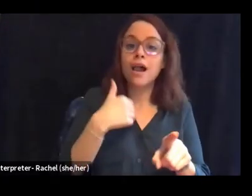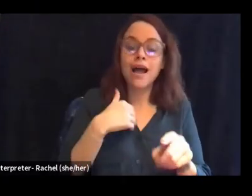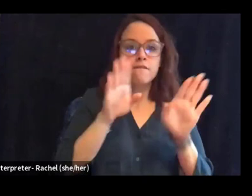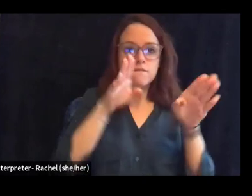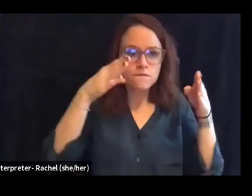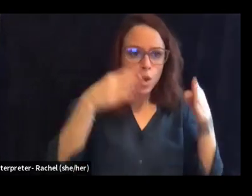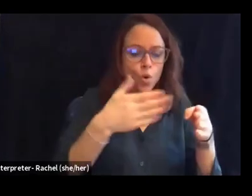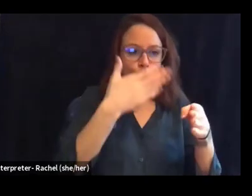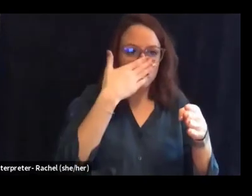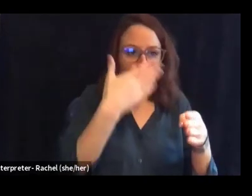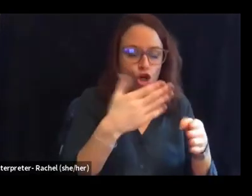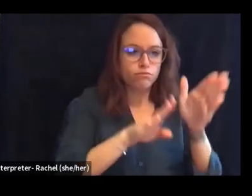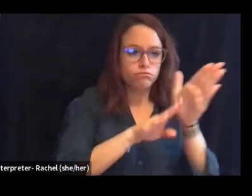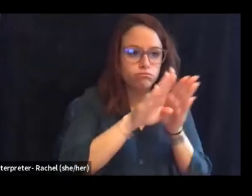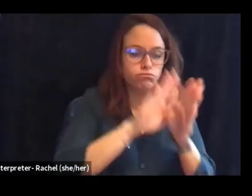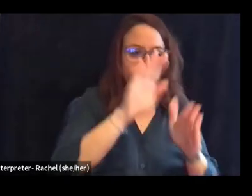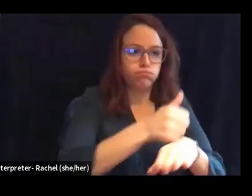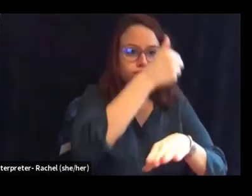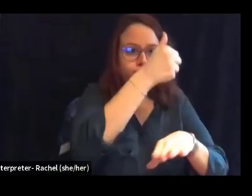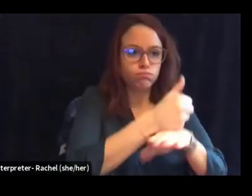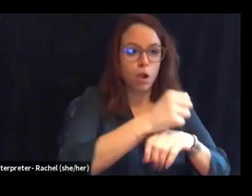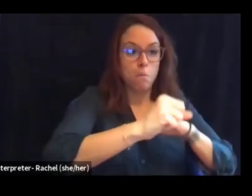customer acquisition plan that drives revenue,